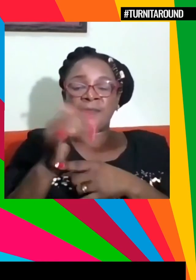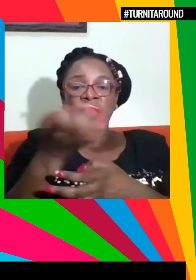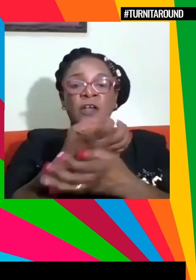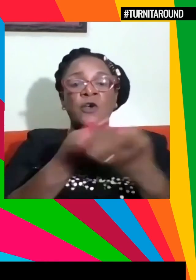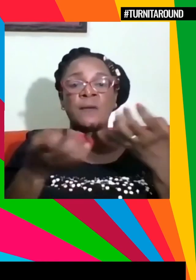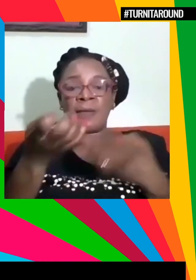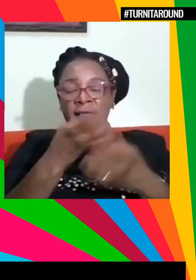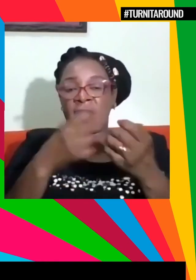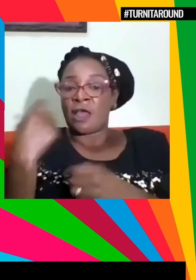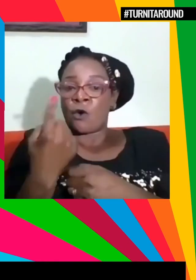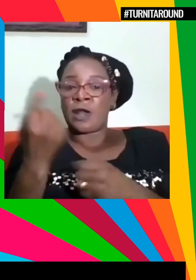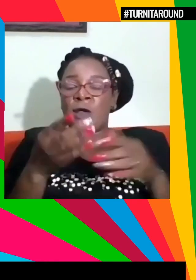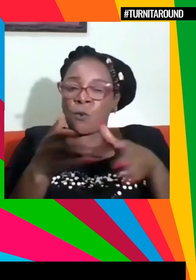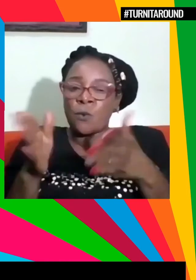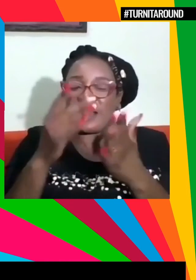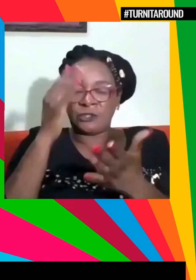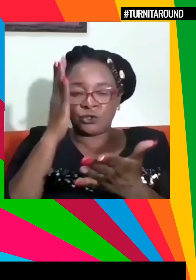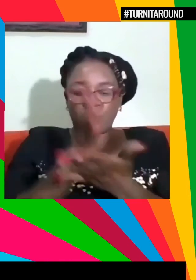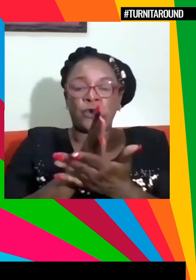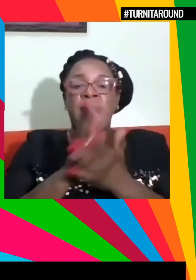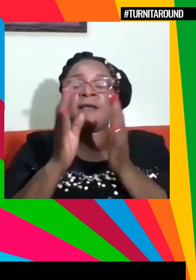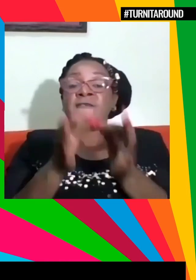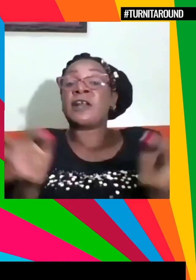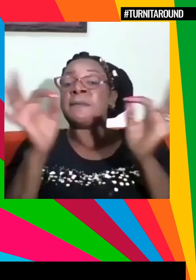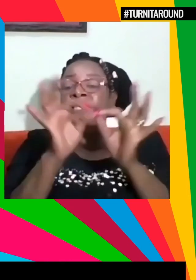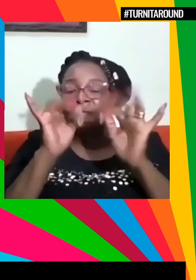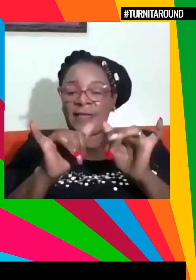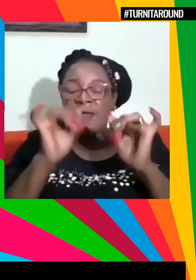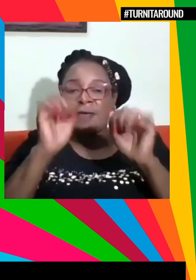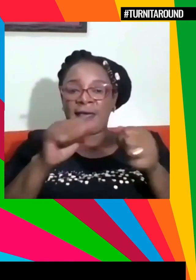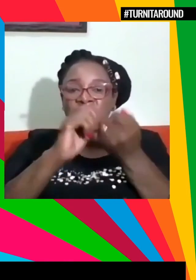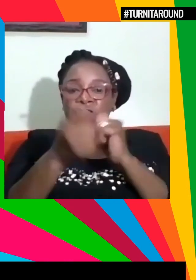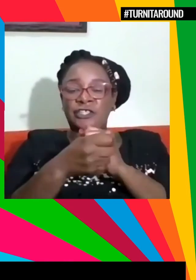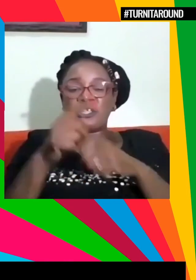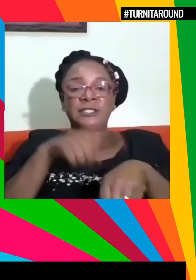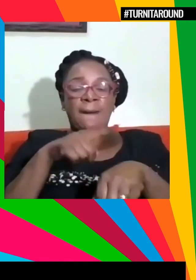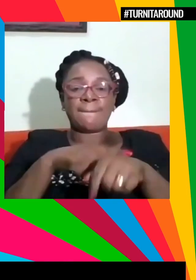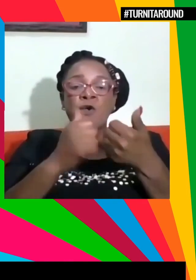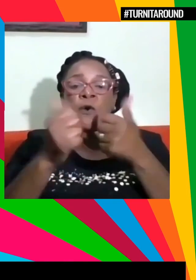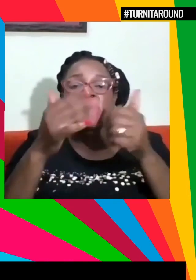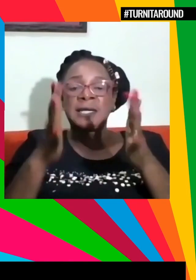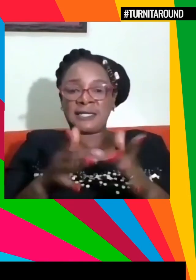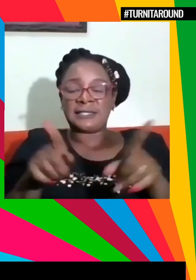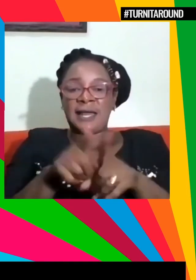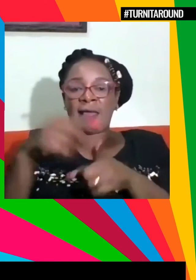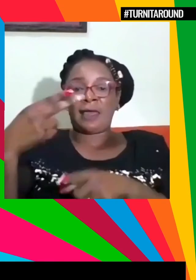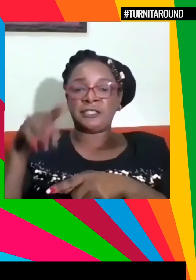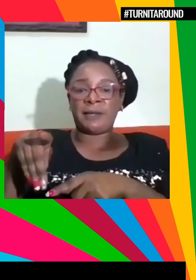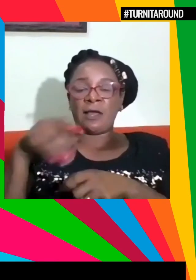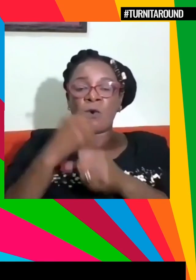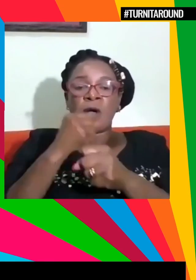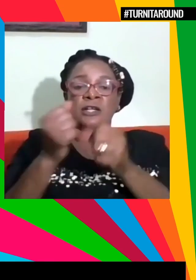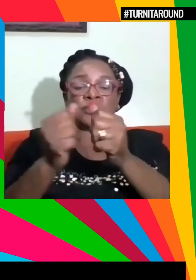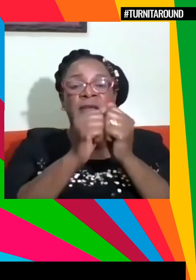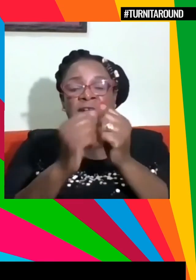And the only way that truly fundamentally is going to change is when competitors like HP and Dell work together to create that change.